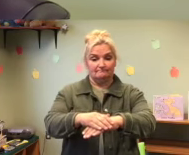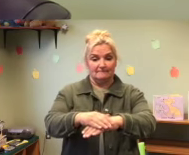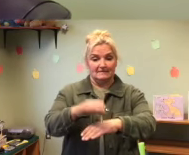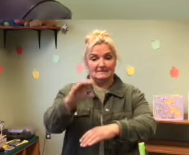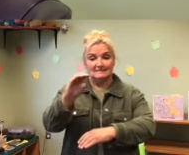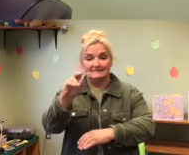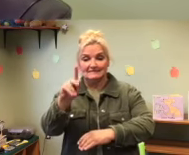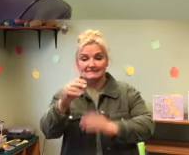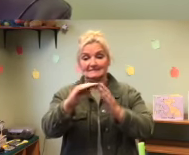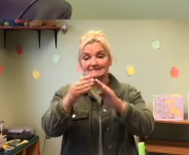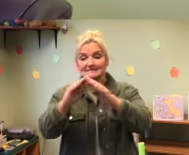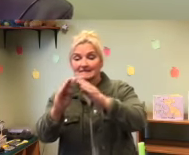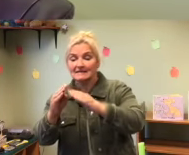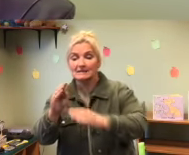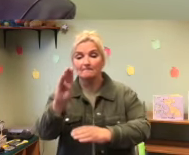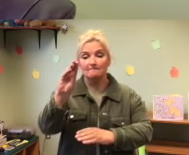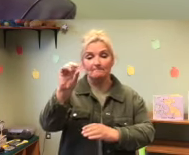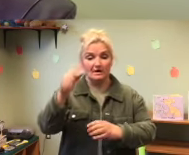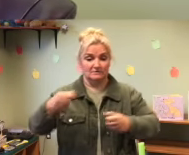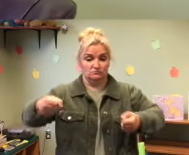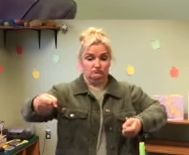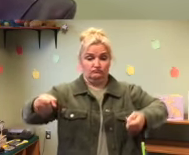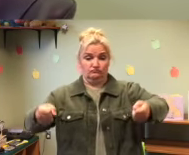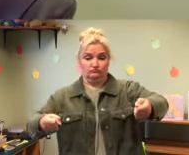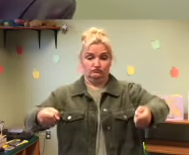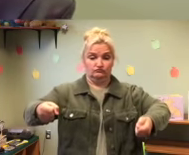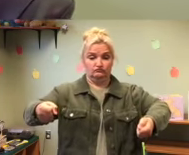the city bus. And all